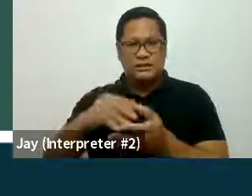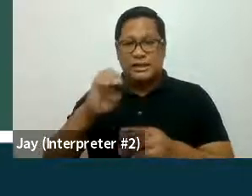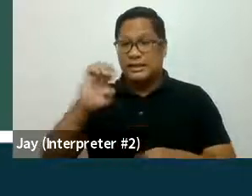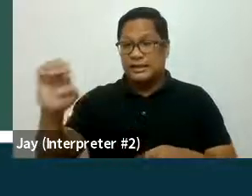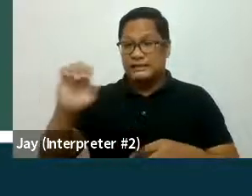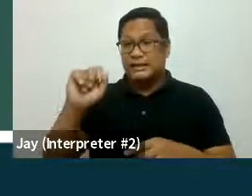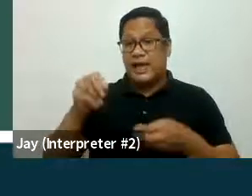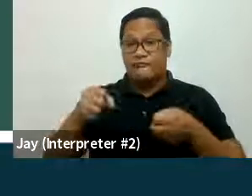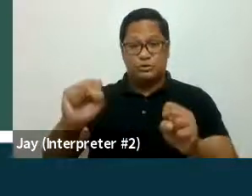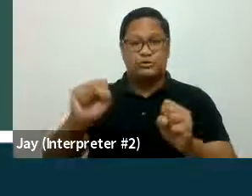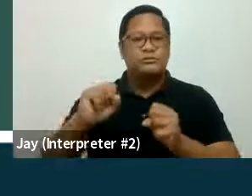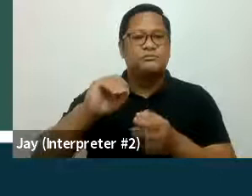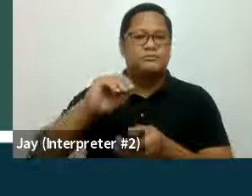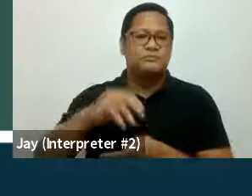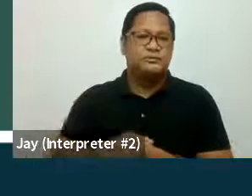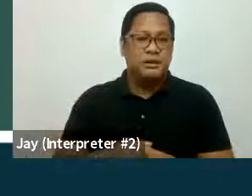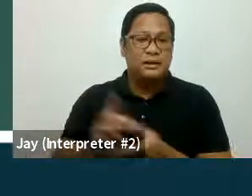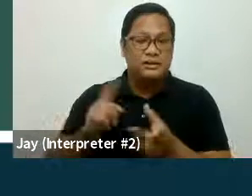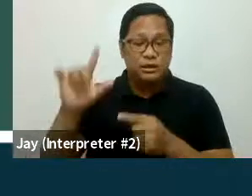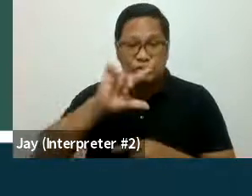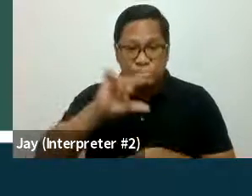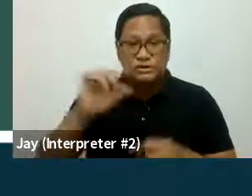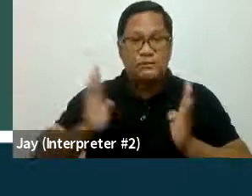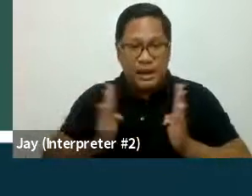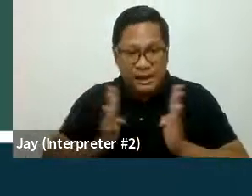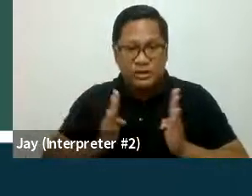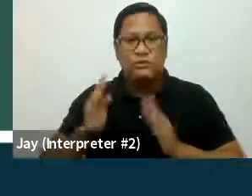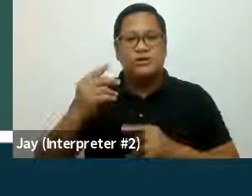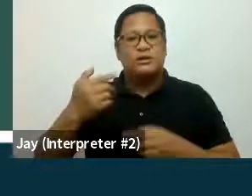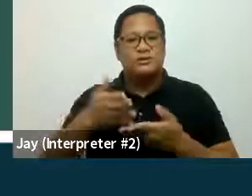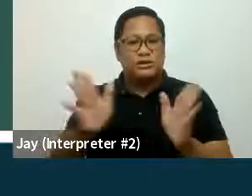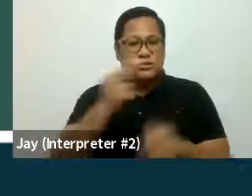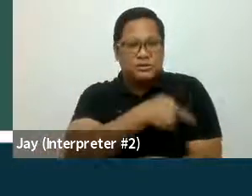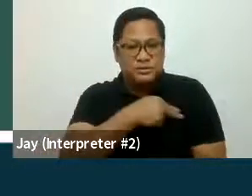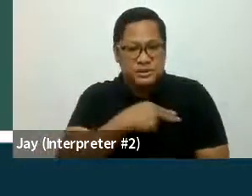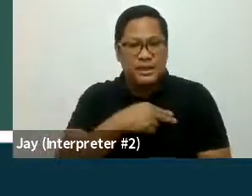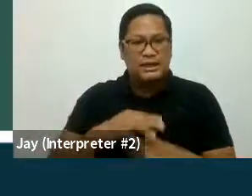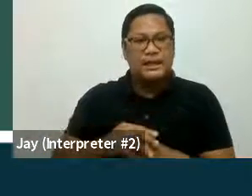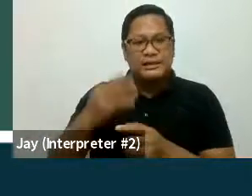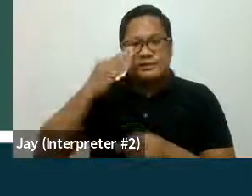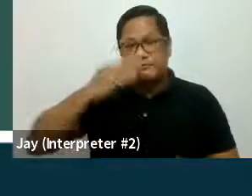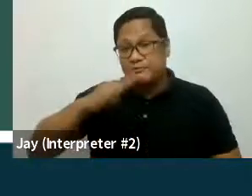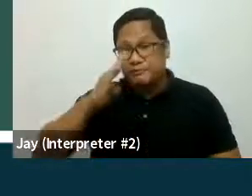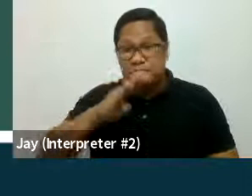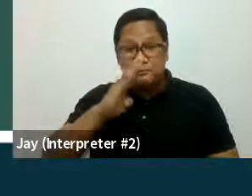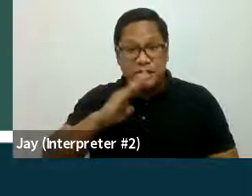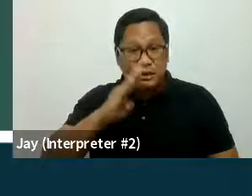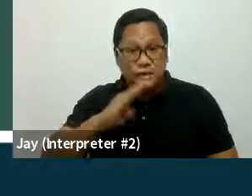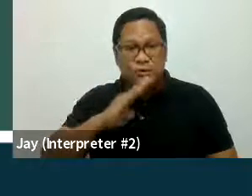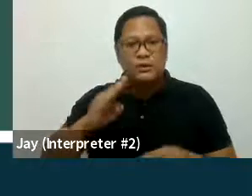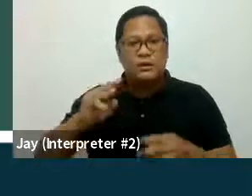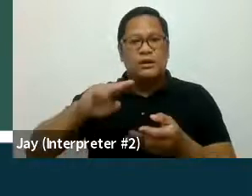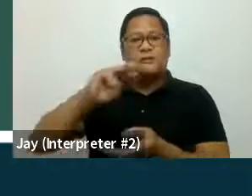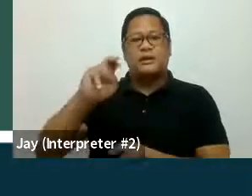and Medical Center and Bicol Medical Center. For Visayas, it's the Vicente Soto Memorial